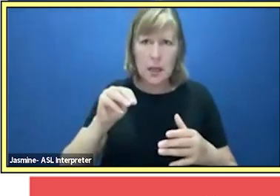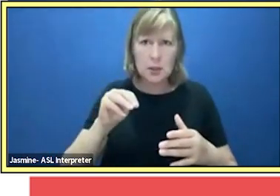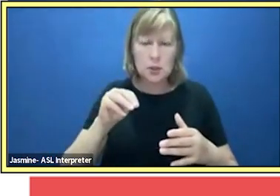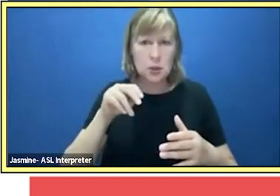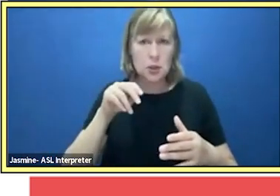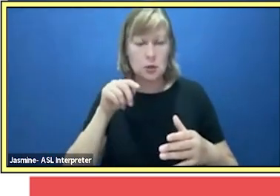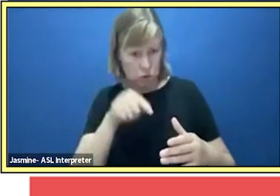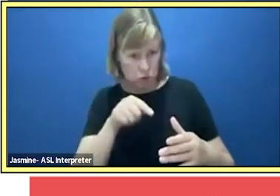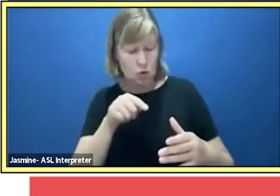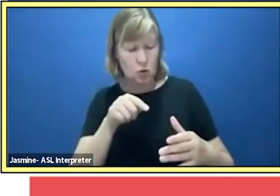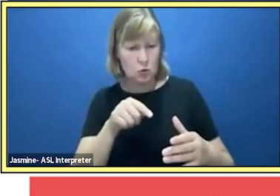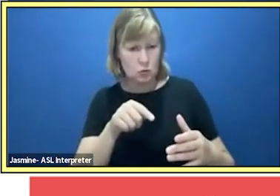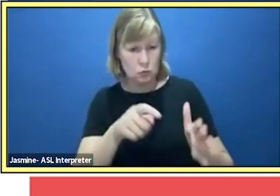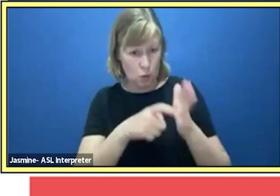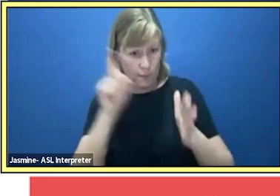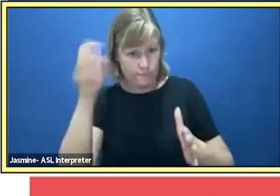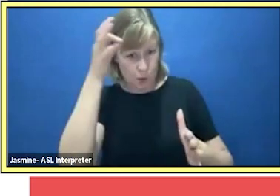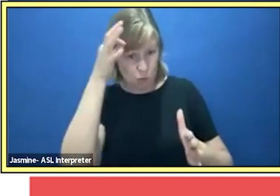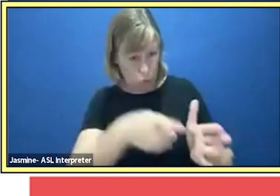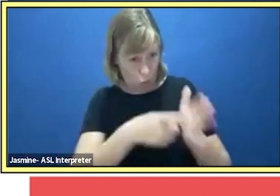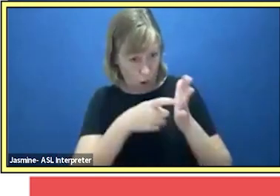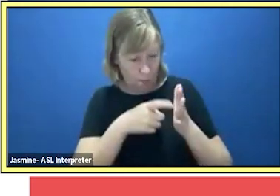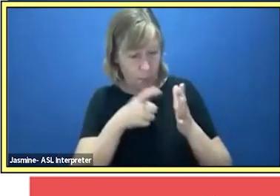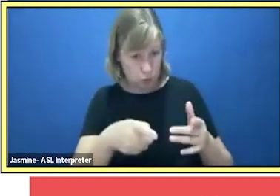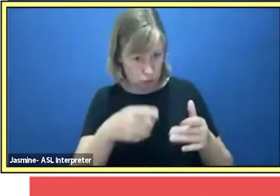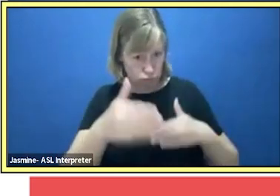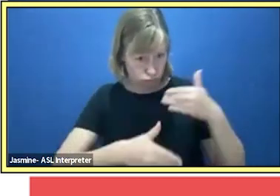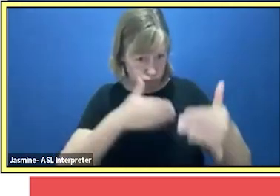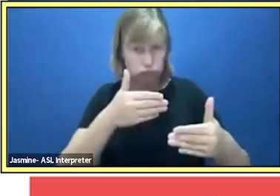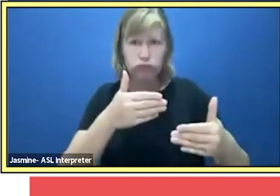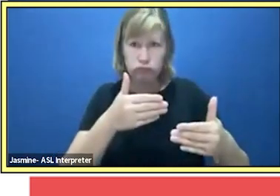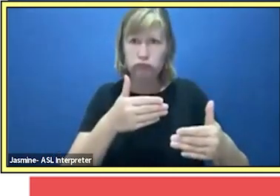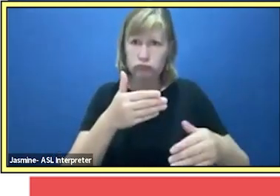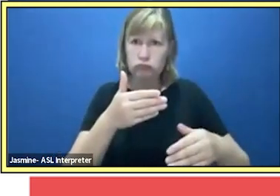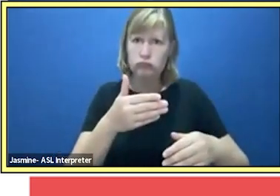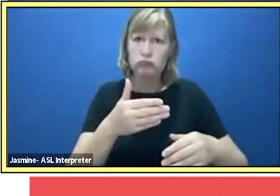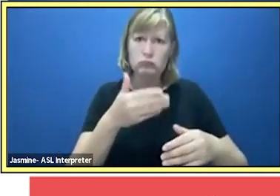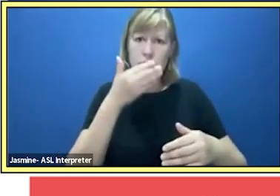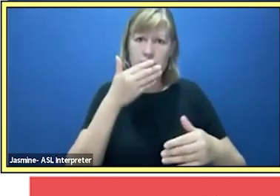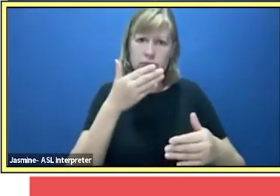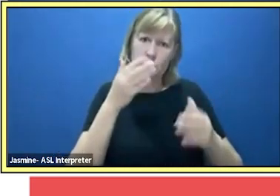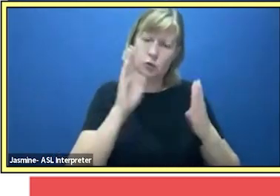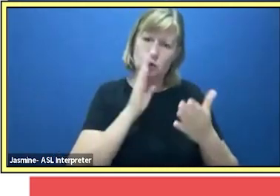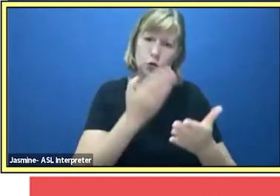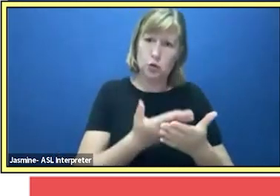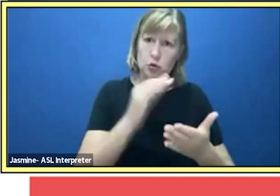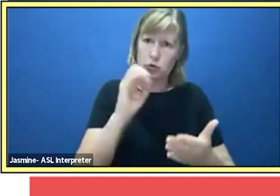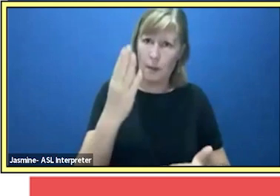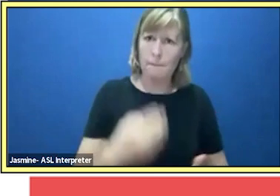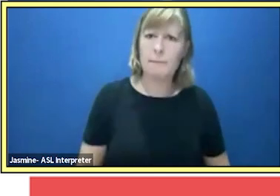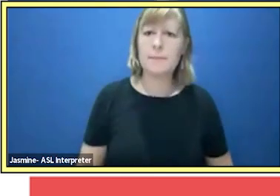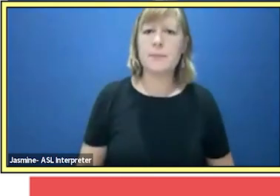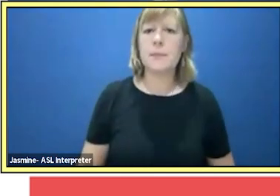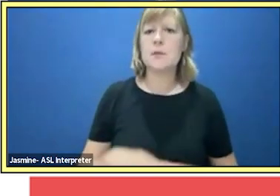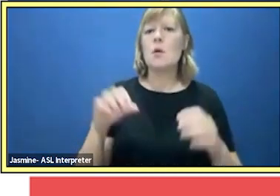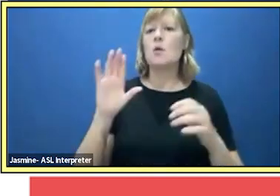are requiring and asking them to do for you. And the provider, your agency that you might be working